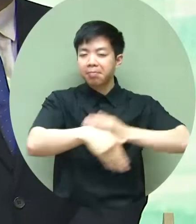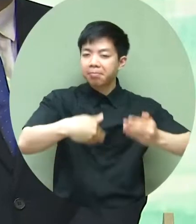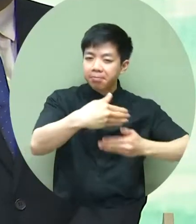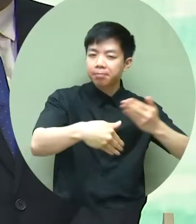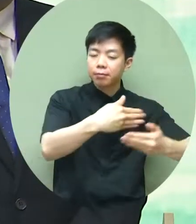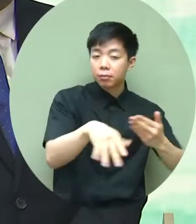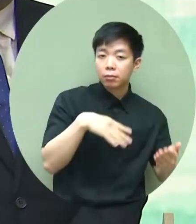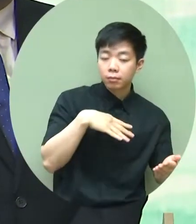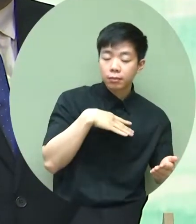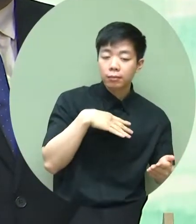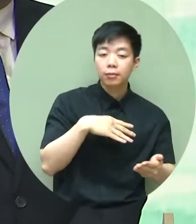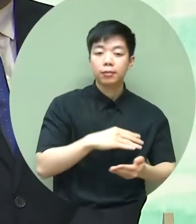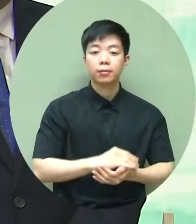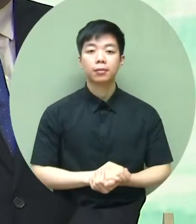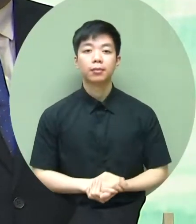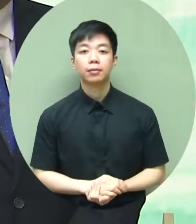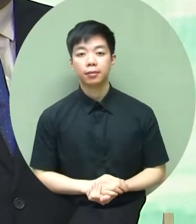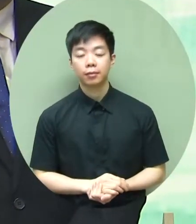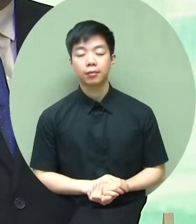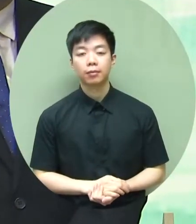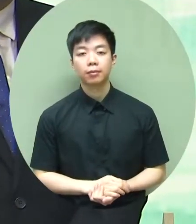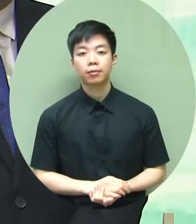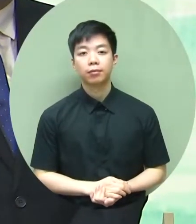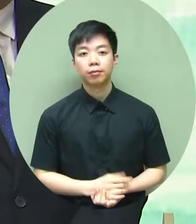As regards progress of construction,